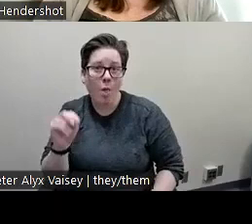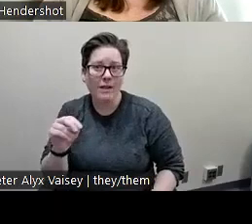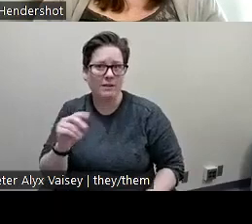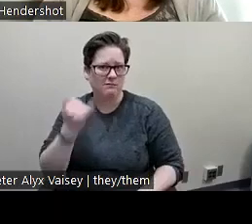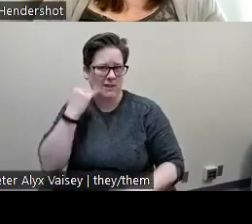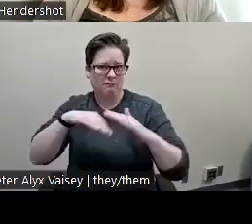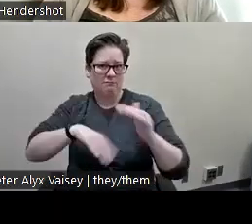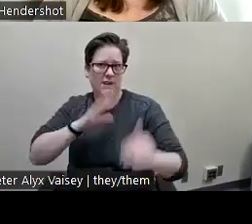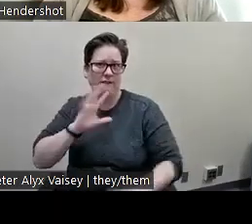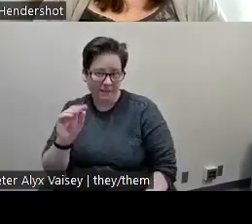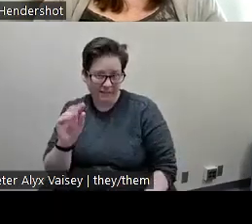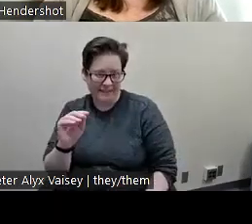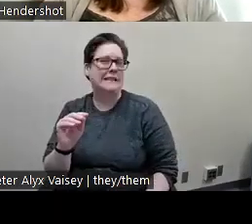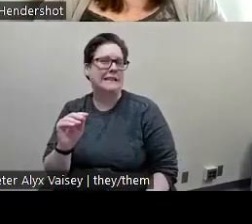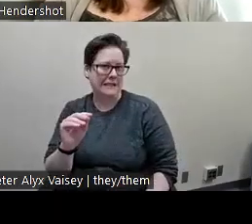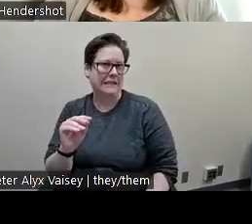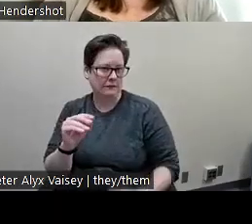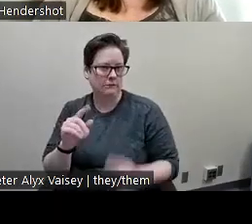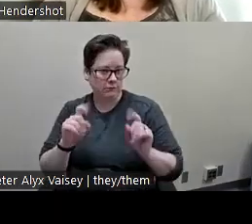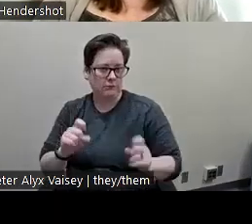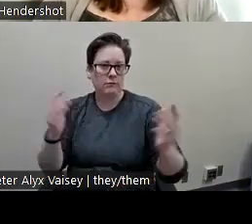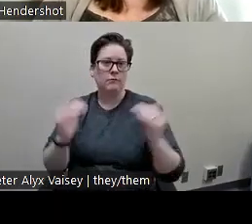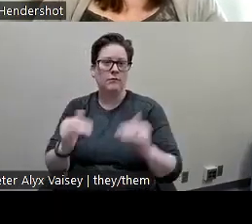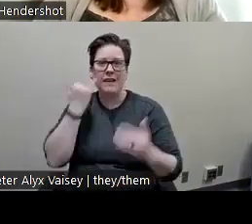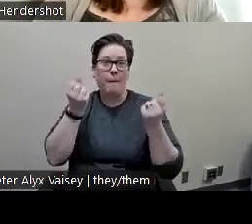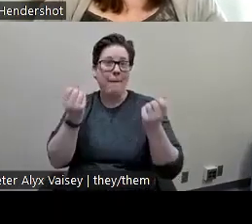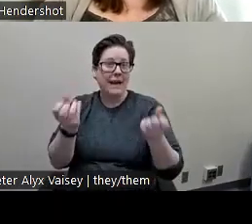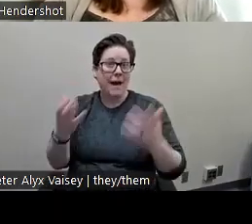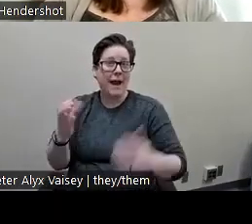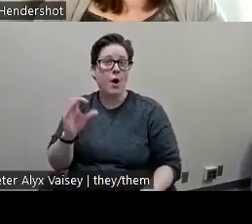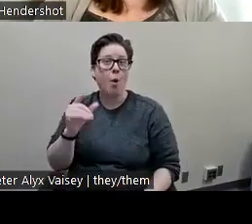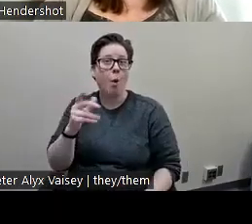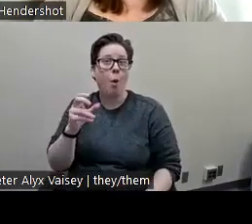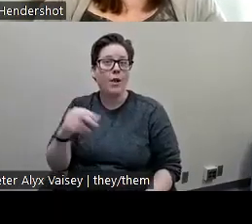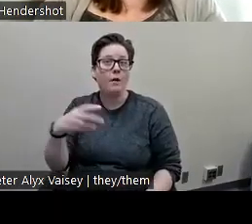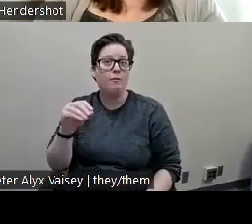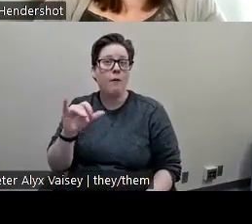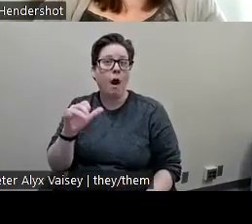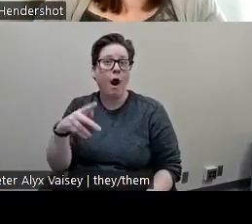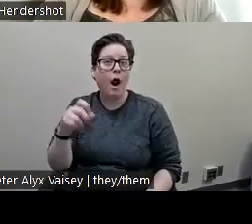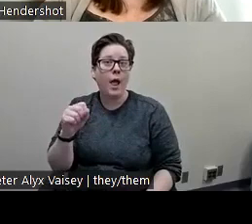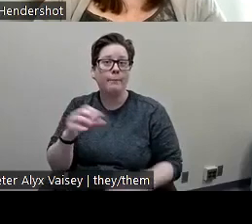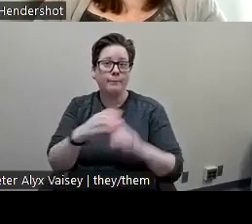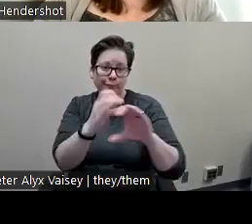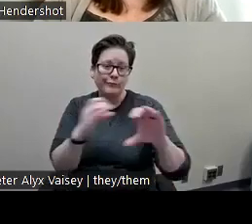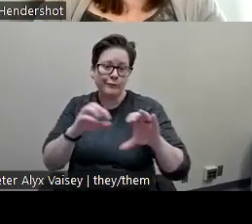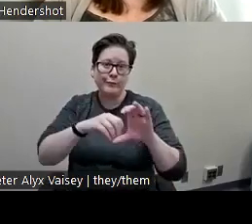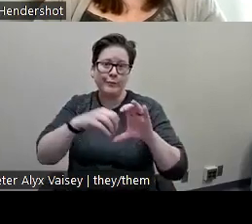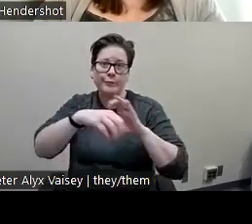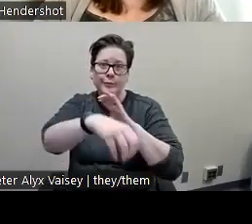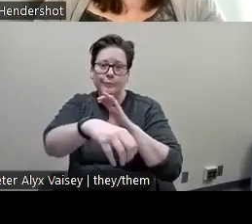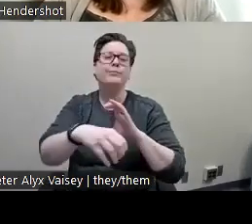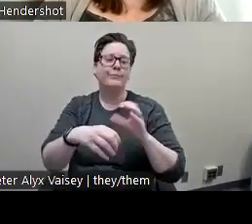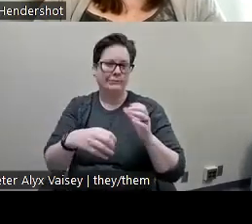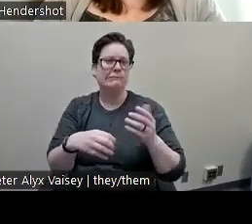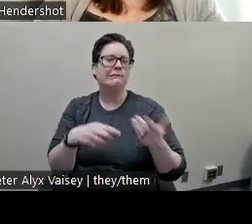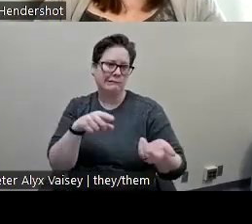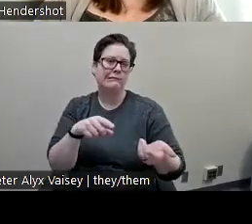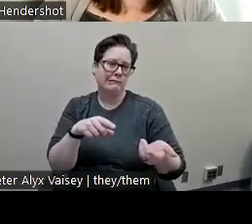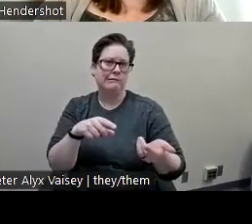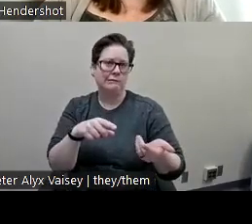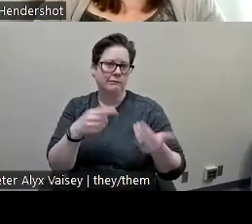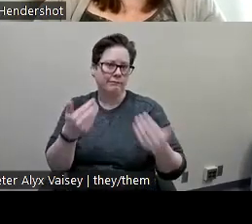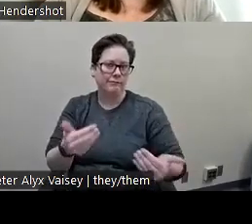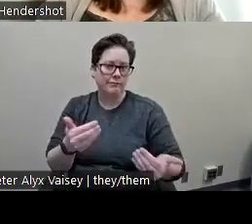anyone that has a significant number of colon polyps could also be at risk. But again, many individuals will meet NCCN or insurance criteria